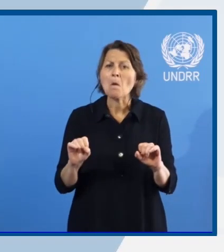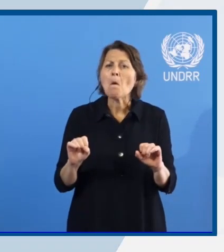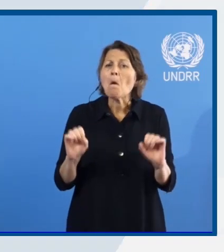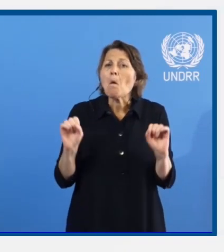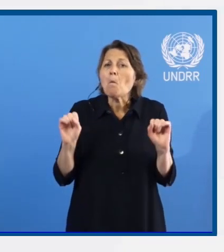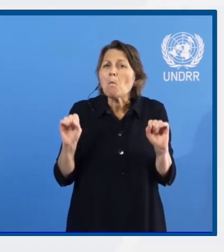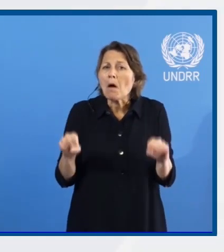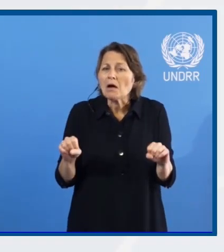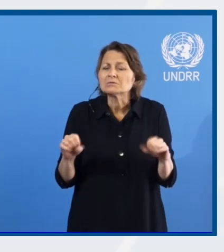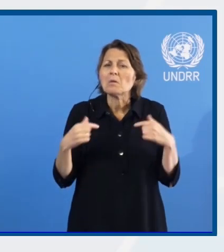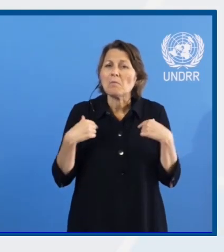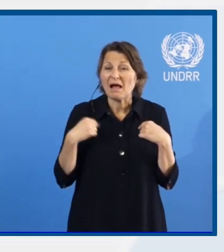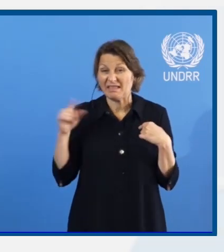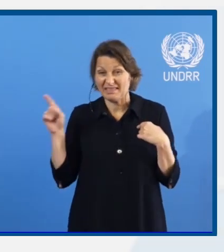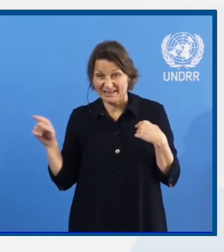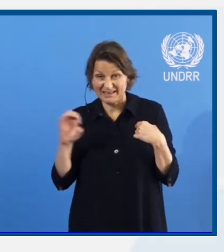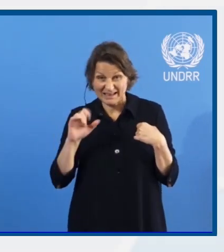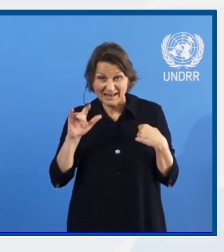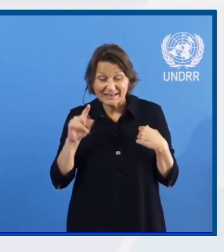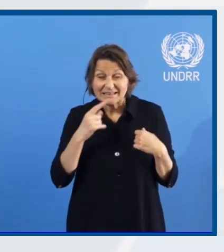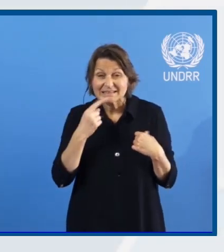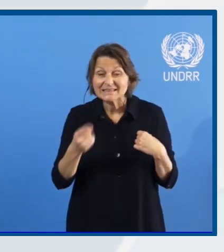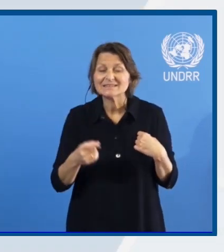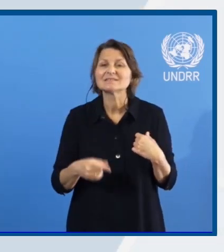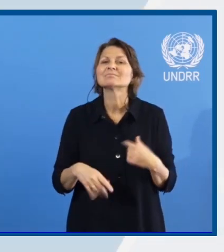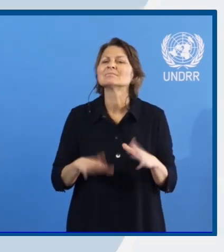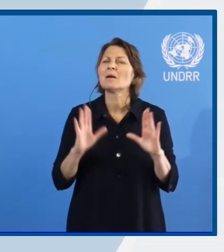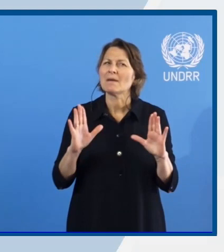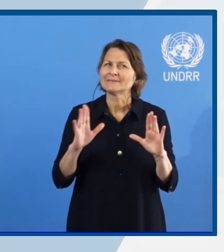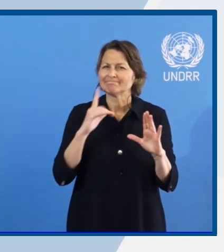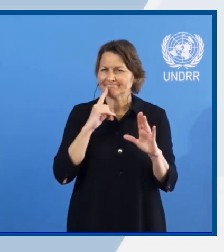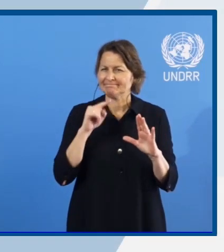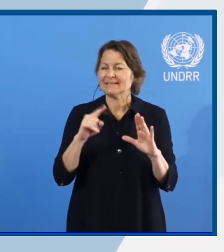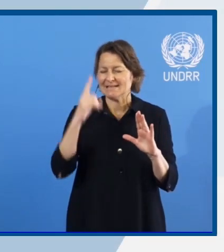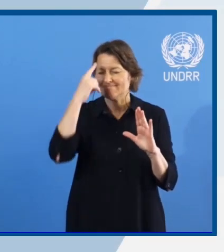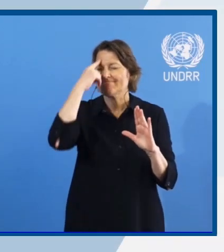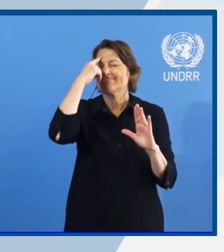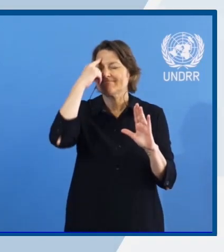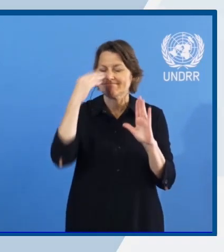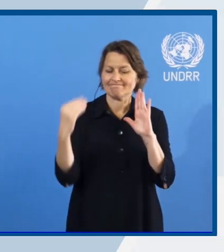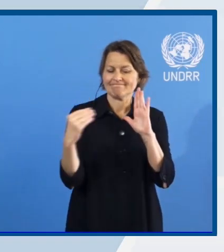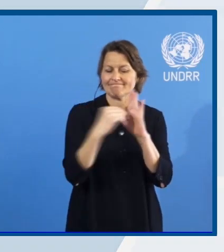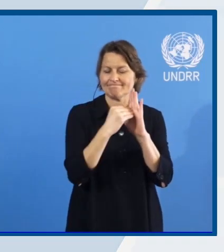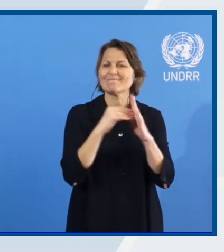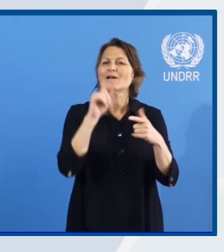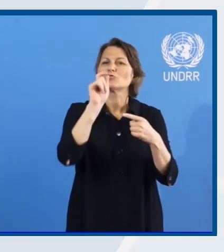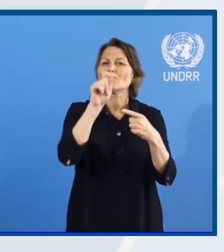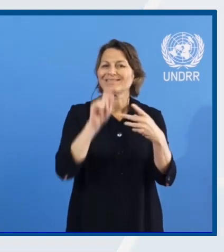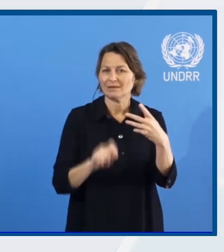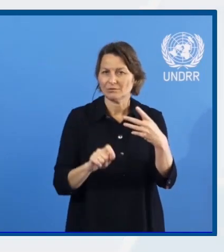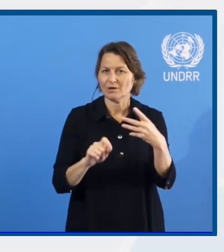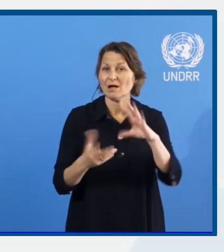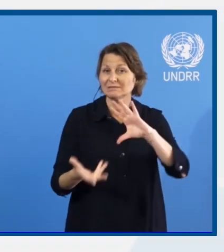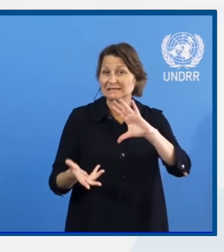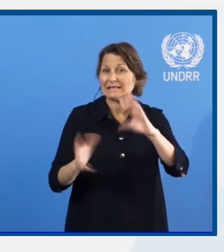Elena's point about making the case that disaster should be included into the criteria where green bonds